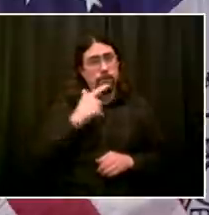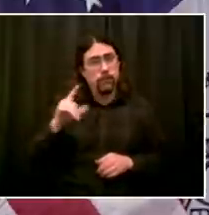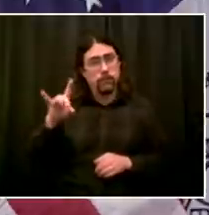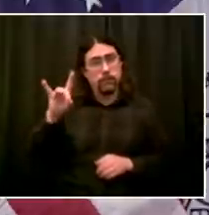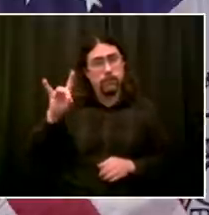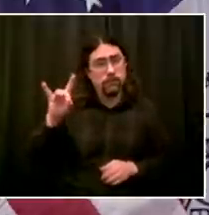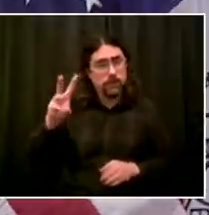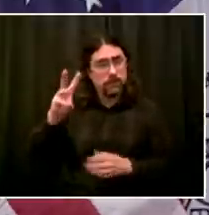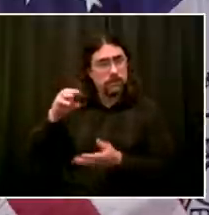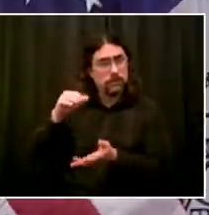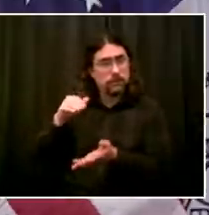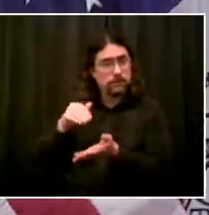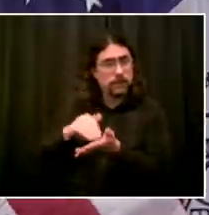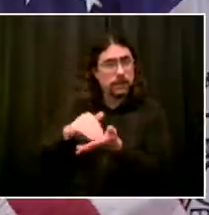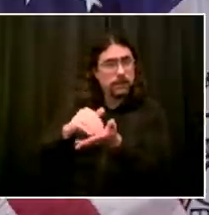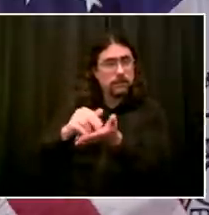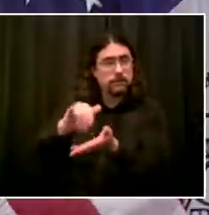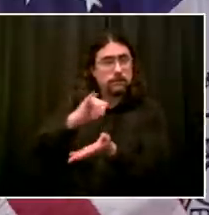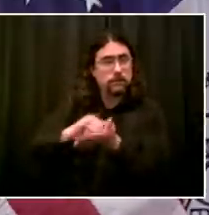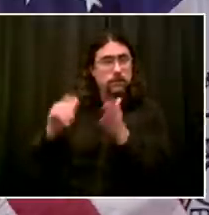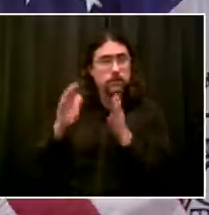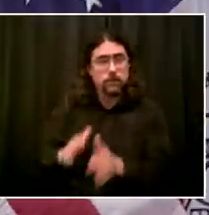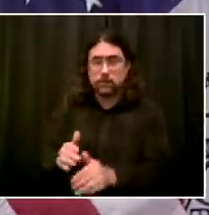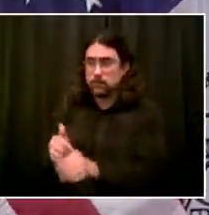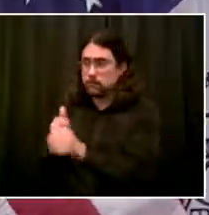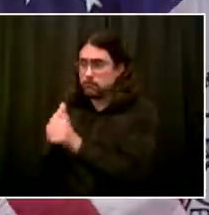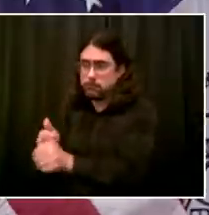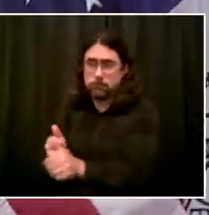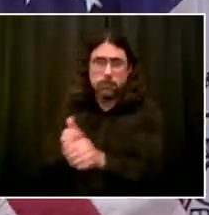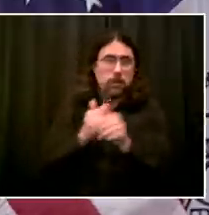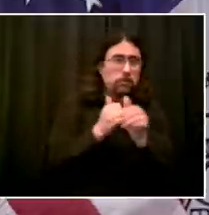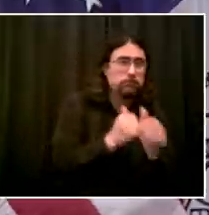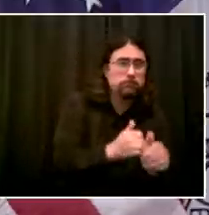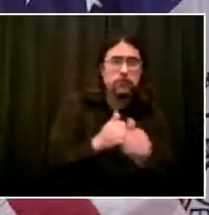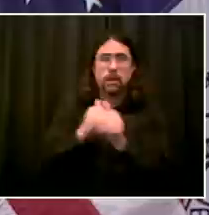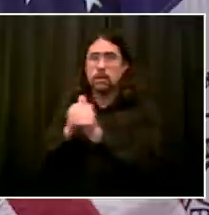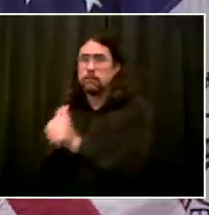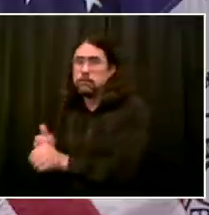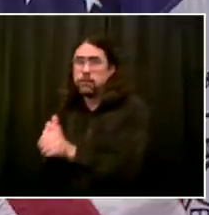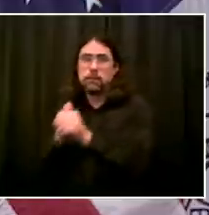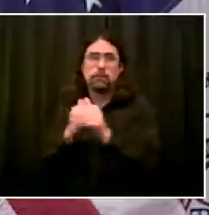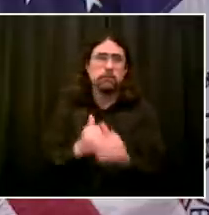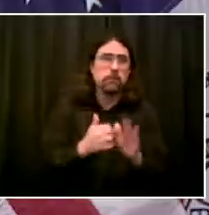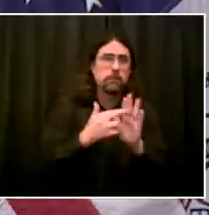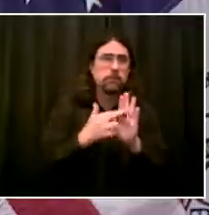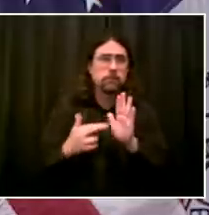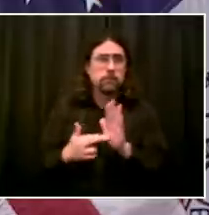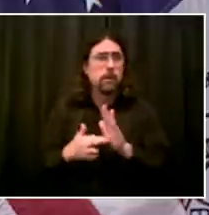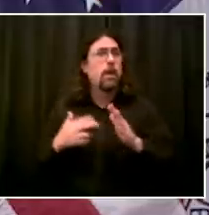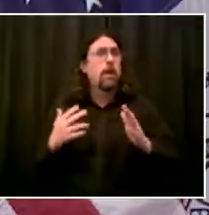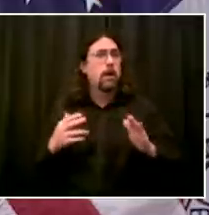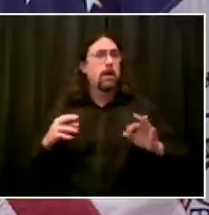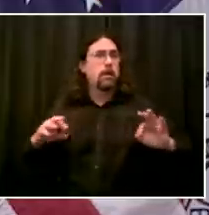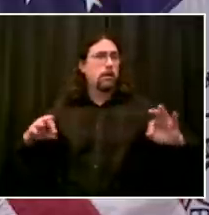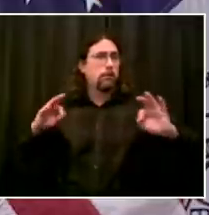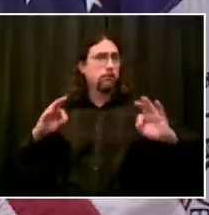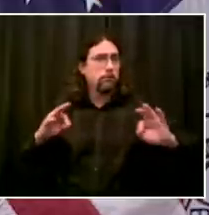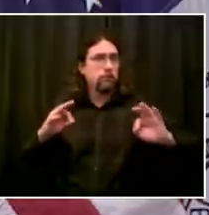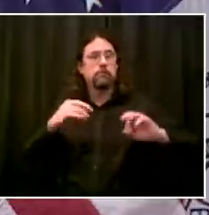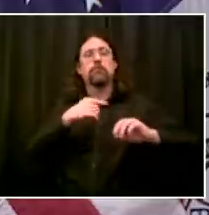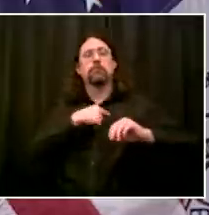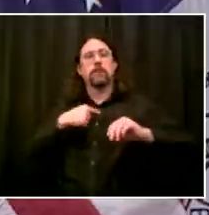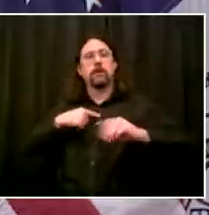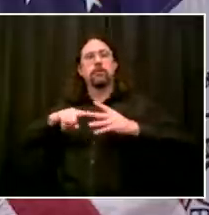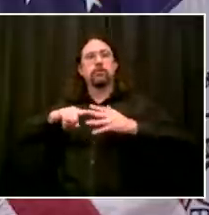guidance, we will move to phase one in either the first or second week of June. I said it yesterday, clear as a bell. I'm saying it again